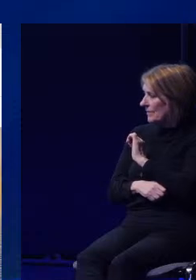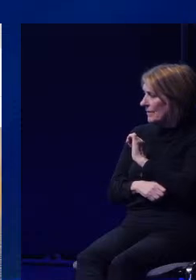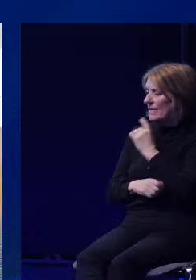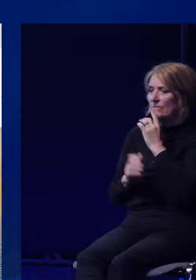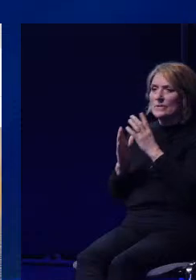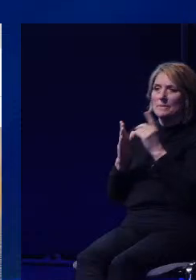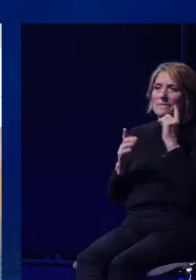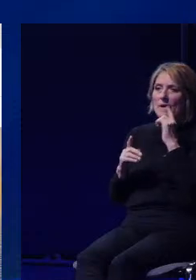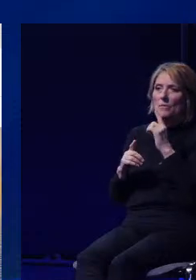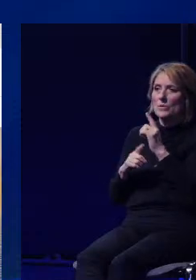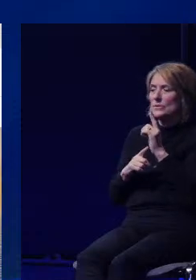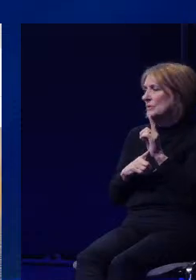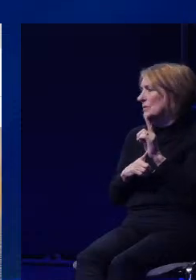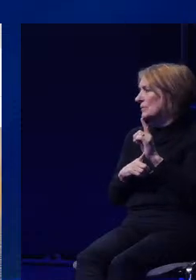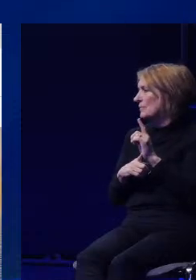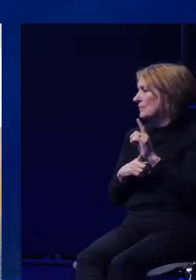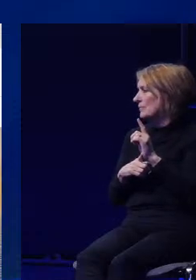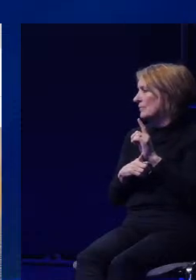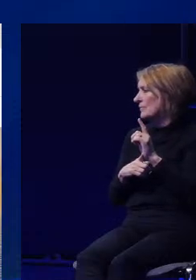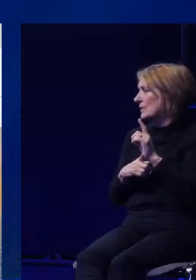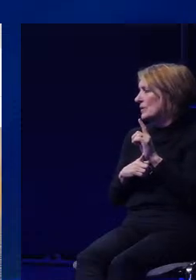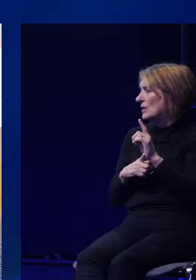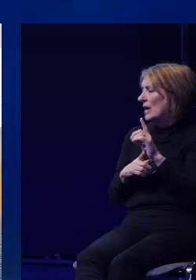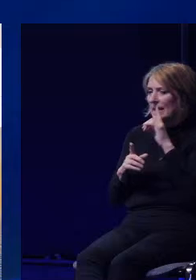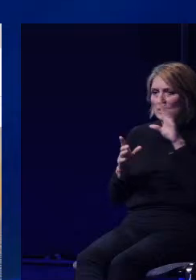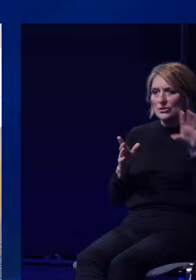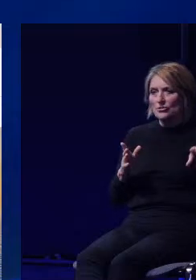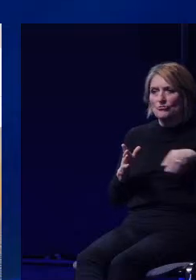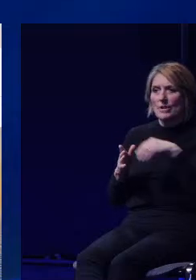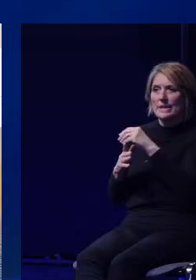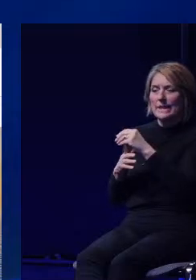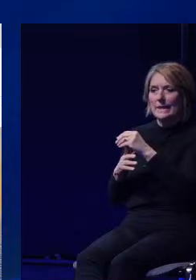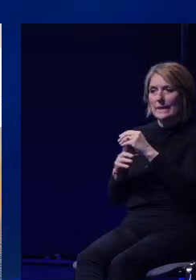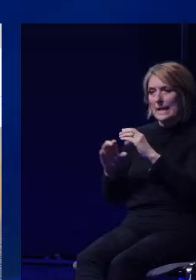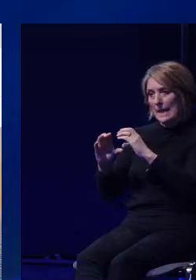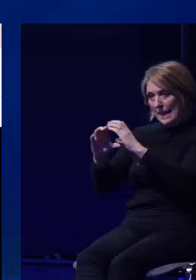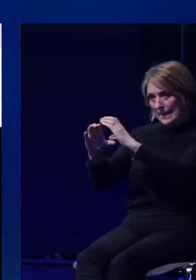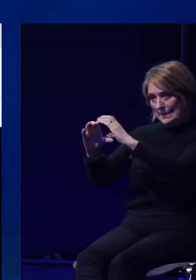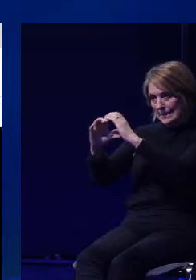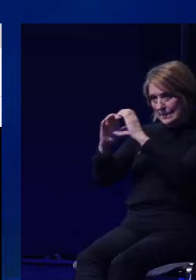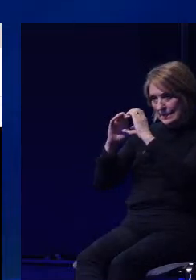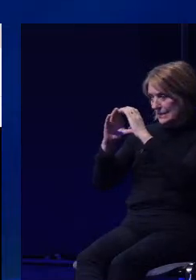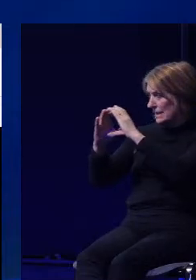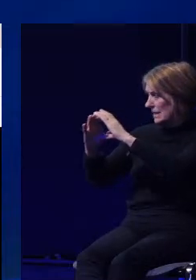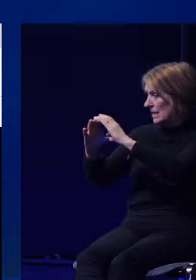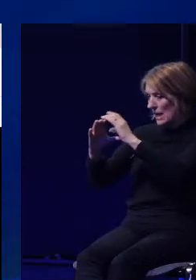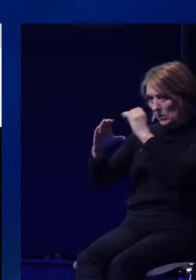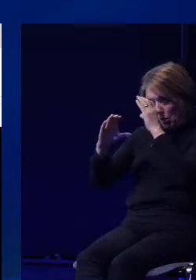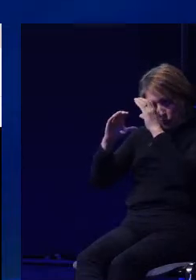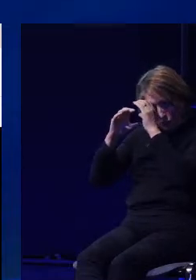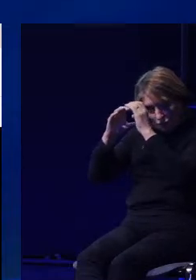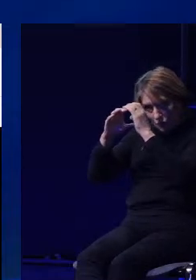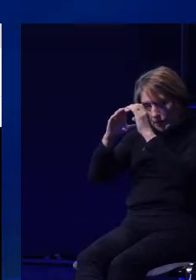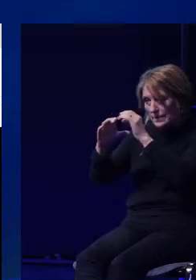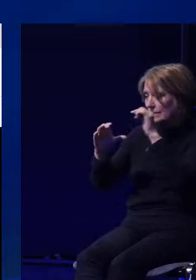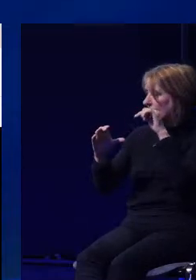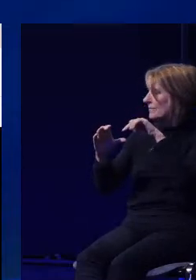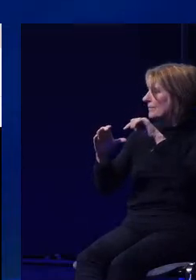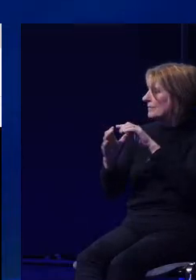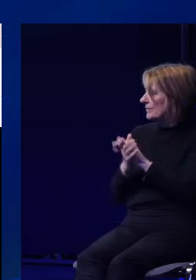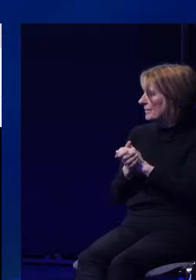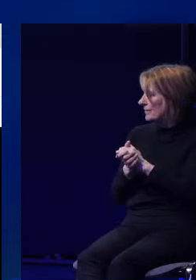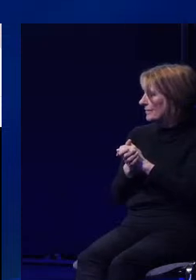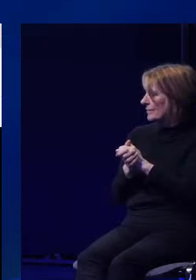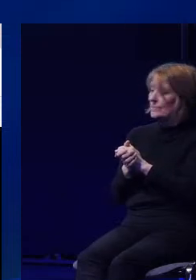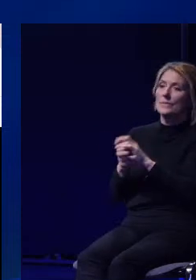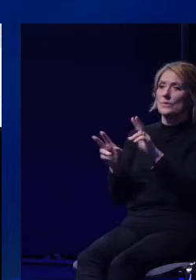keyframe a camera, or want to animate a camera. I would drag in the lens first. I'll look through it. I'll pilot through it.